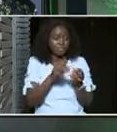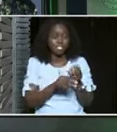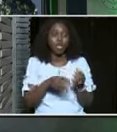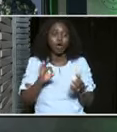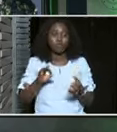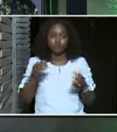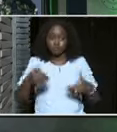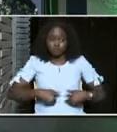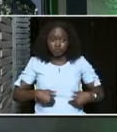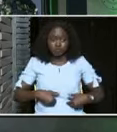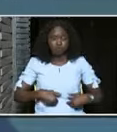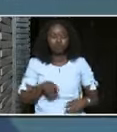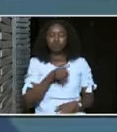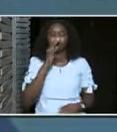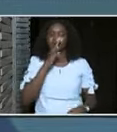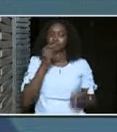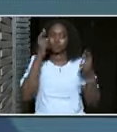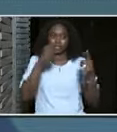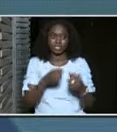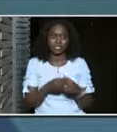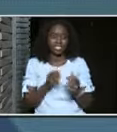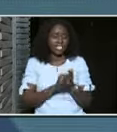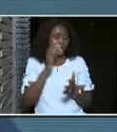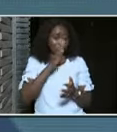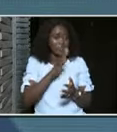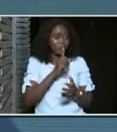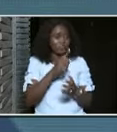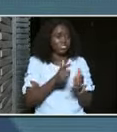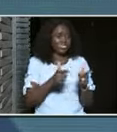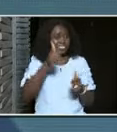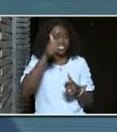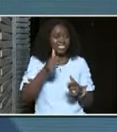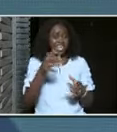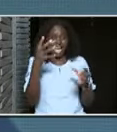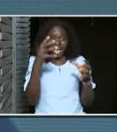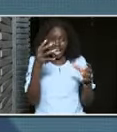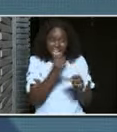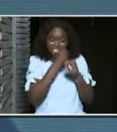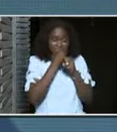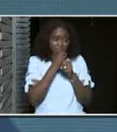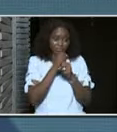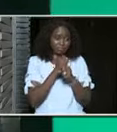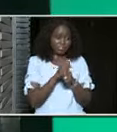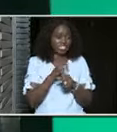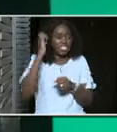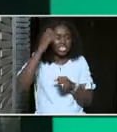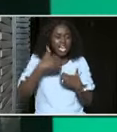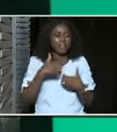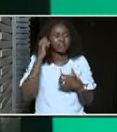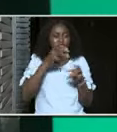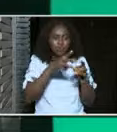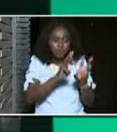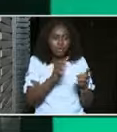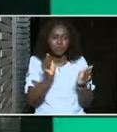greatest achievement. He has a way with youth. Okay. Any other thing from your